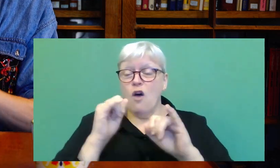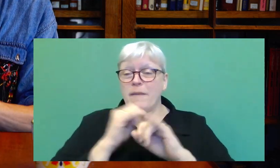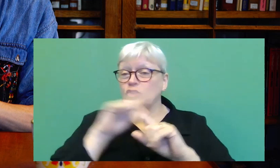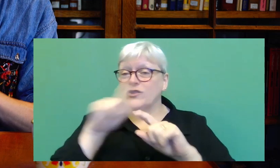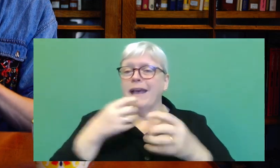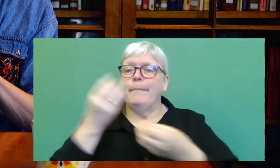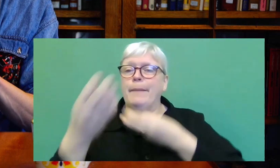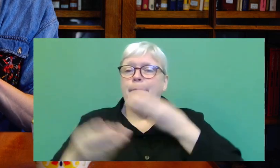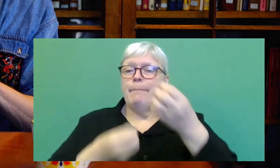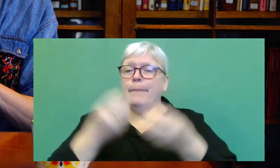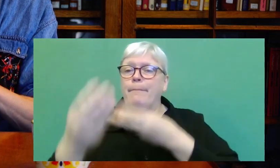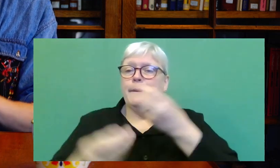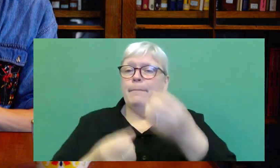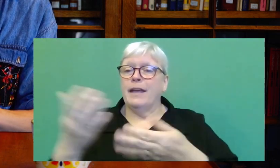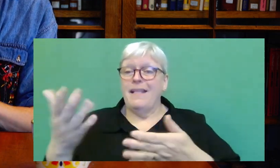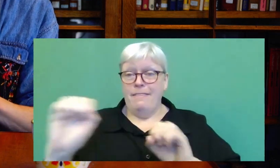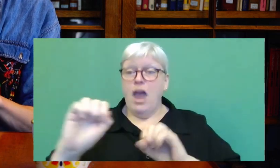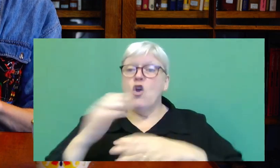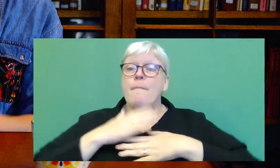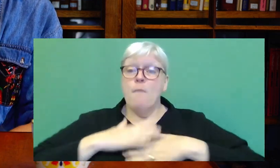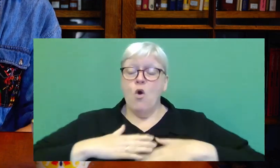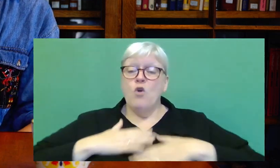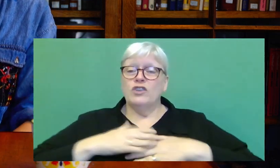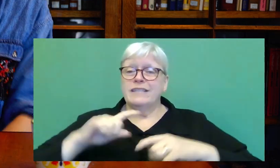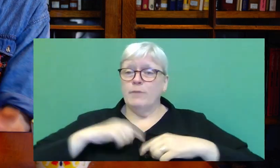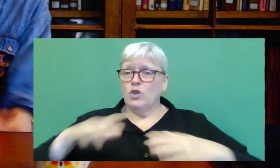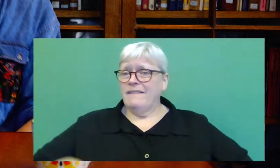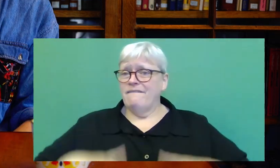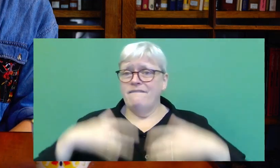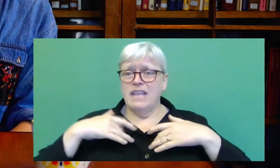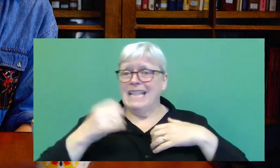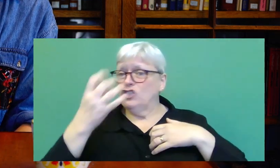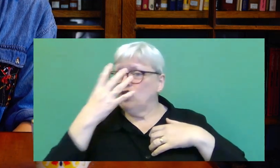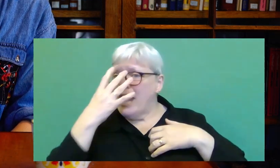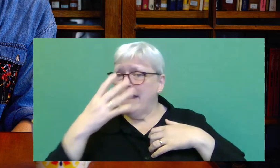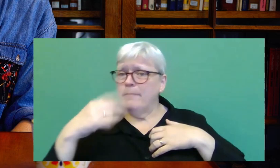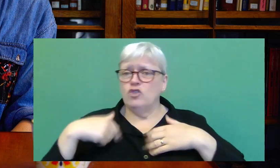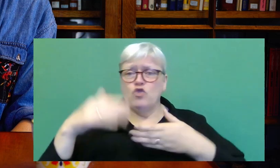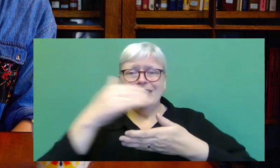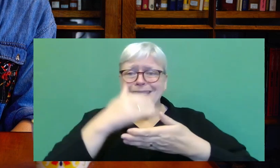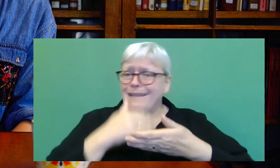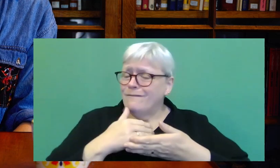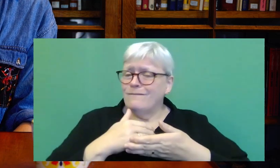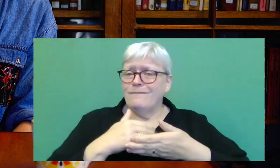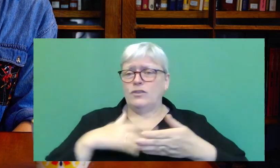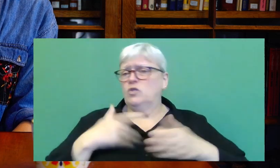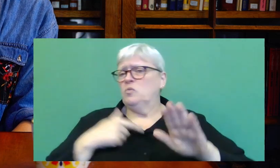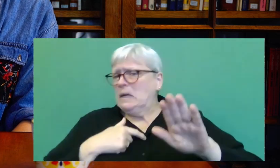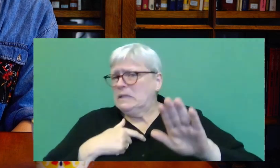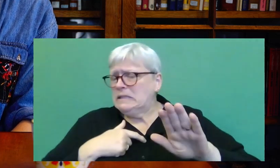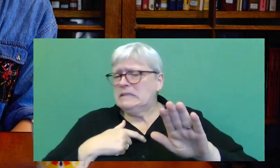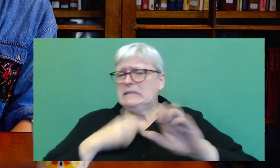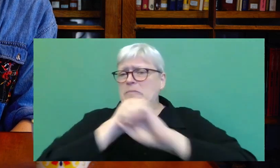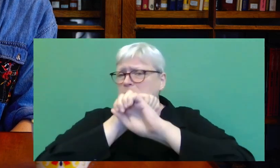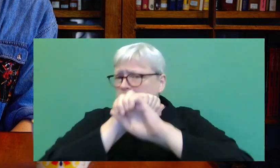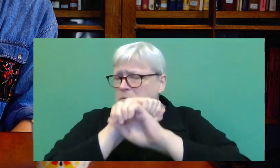feel ashamed or they don't feel a safety from any of that perspective. But I think there is a lot of new writers, and there is